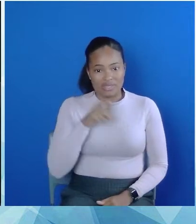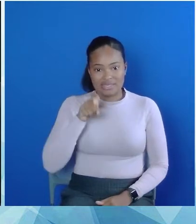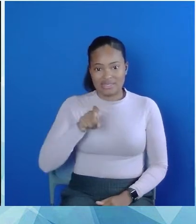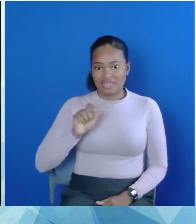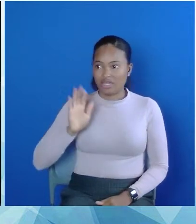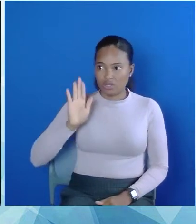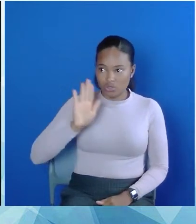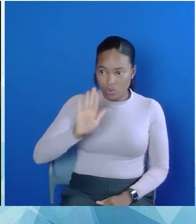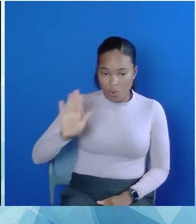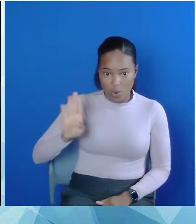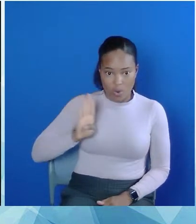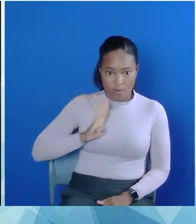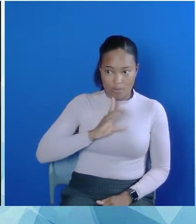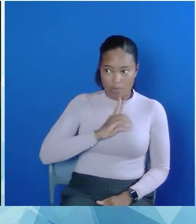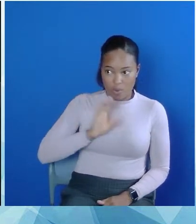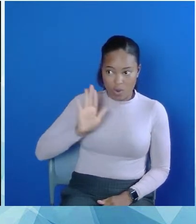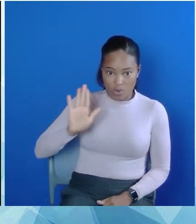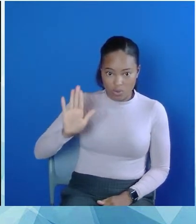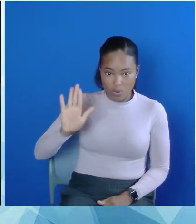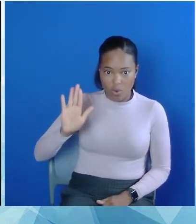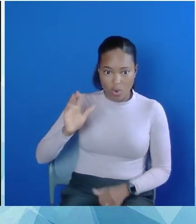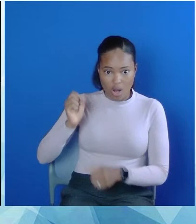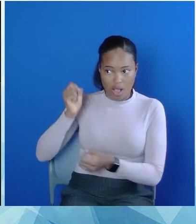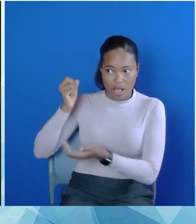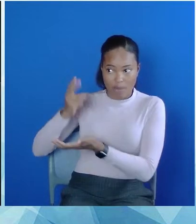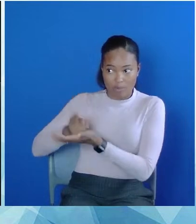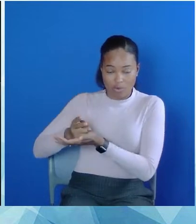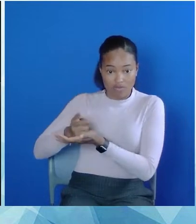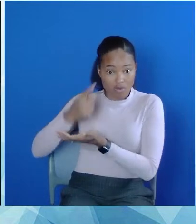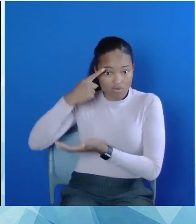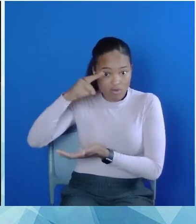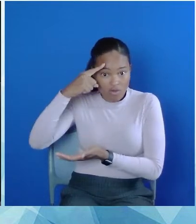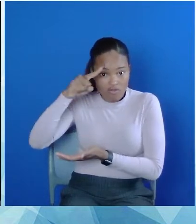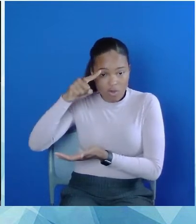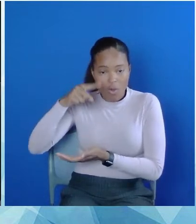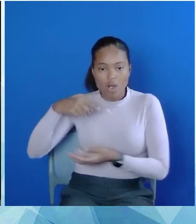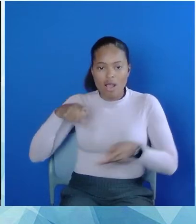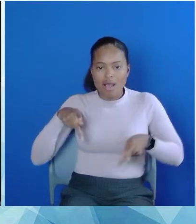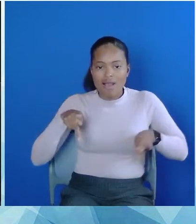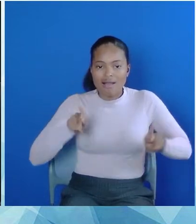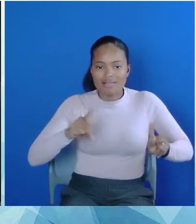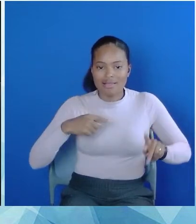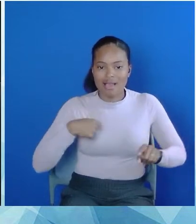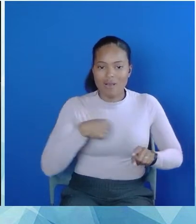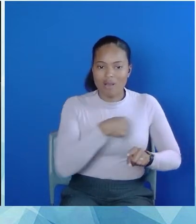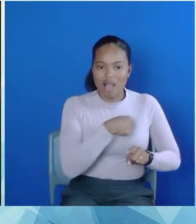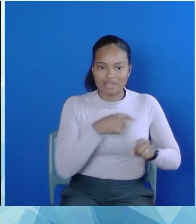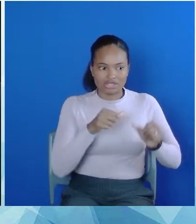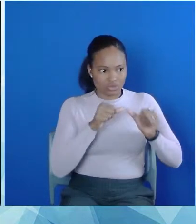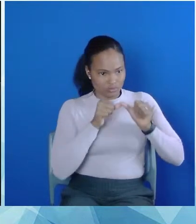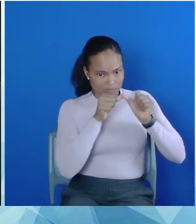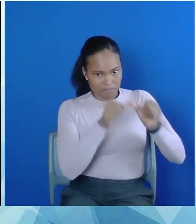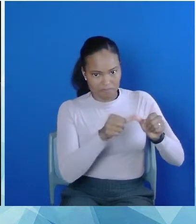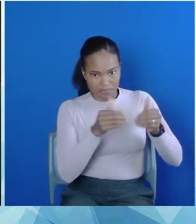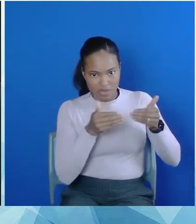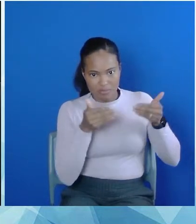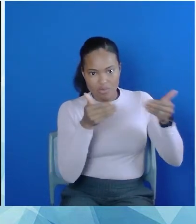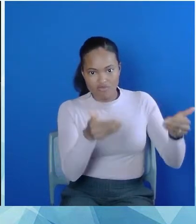approval to allow us to move forward against this